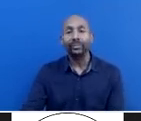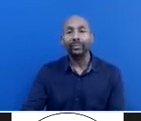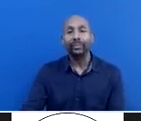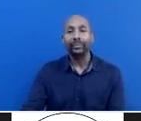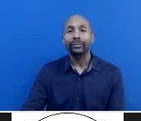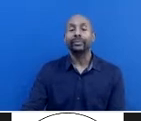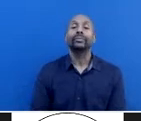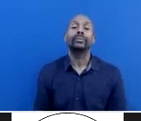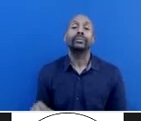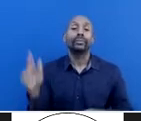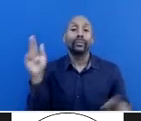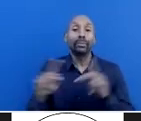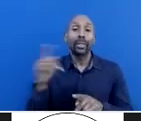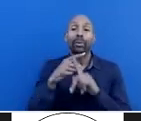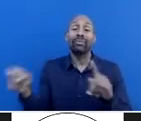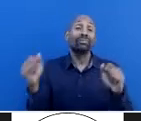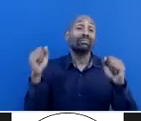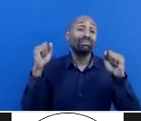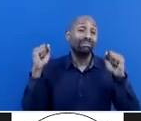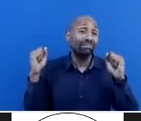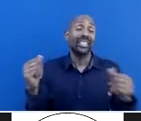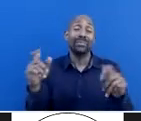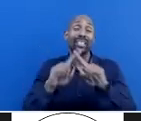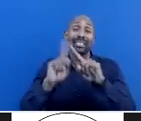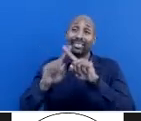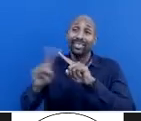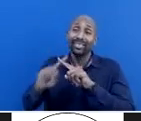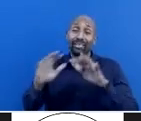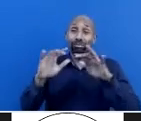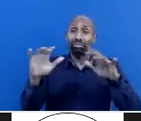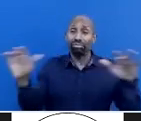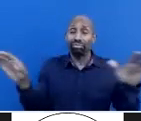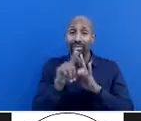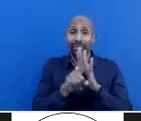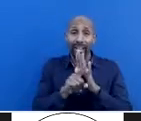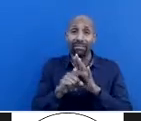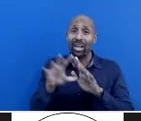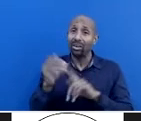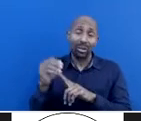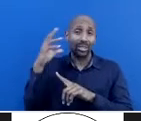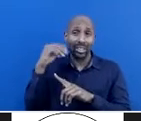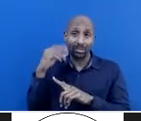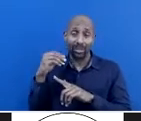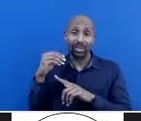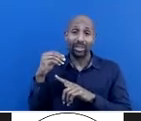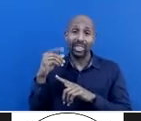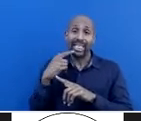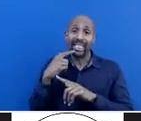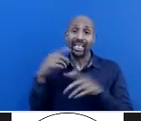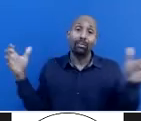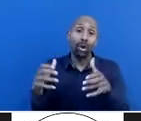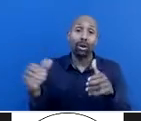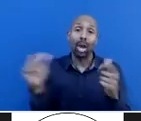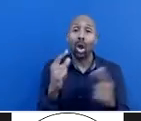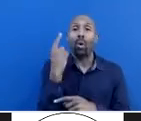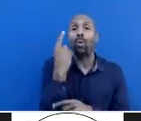regional cultures into a single people, that's really not fundamentally any different